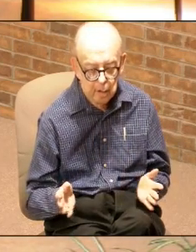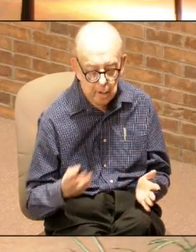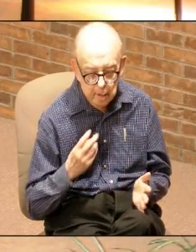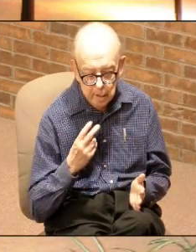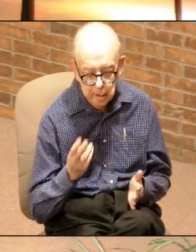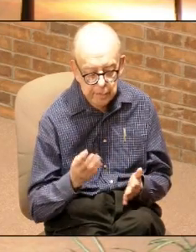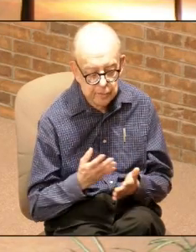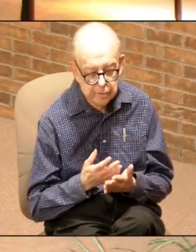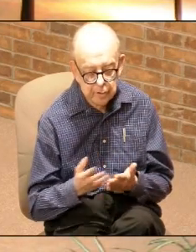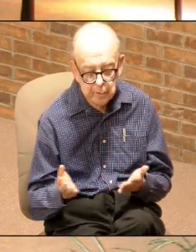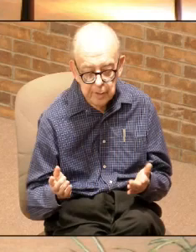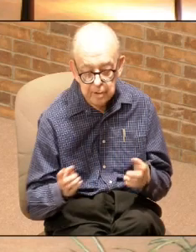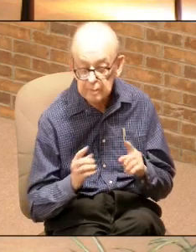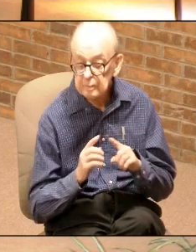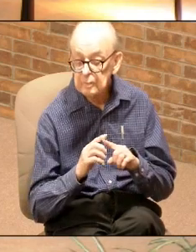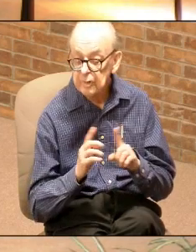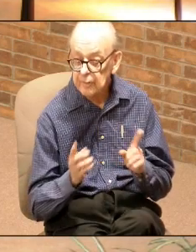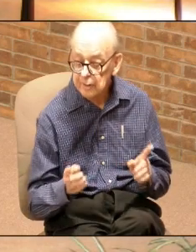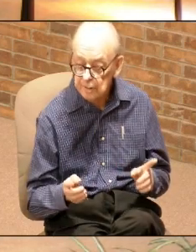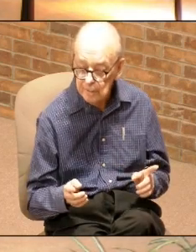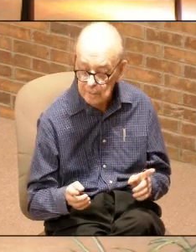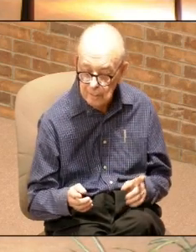see some things differently.